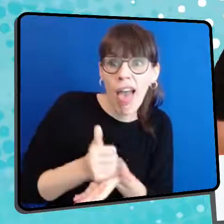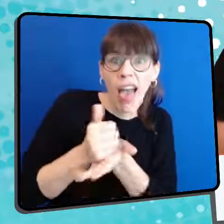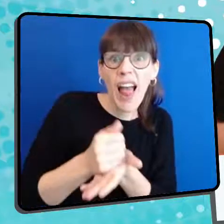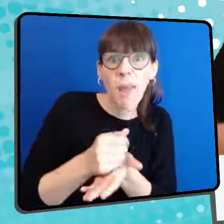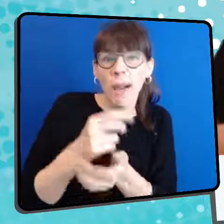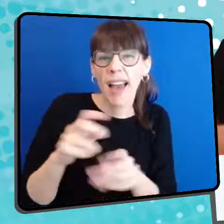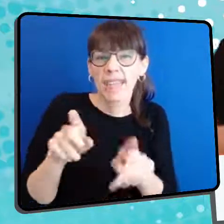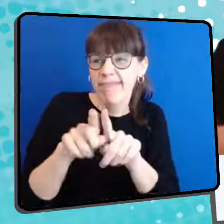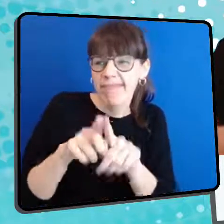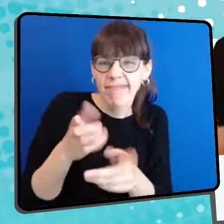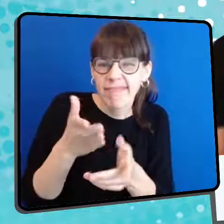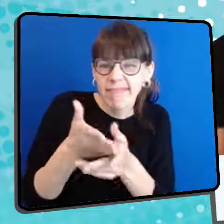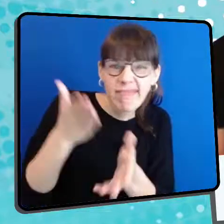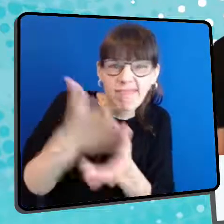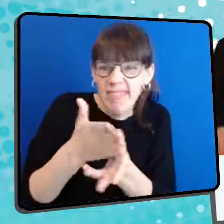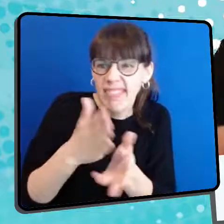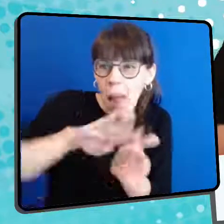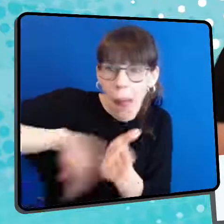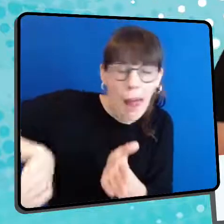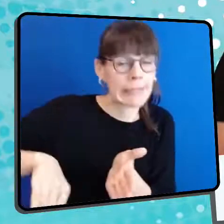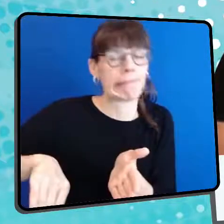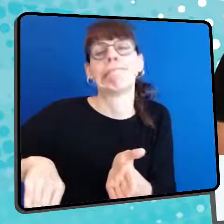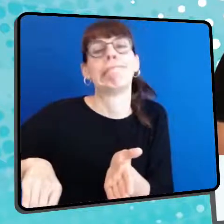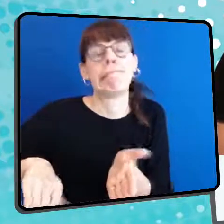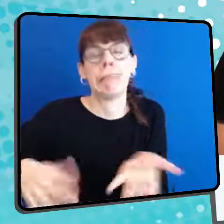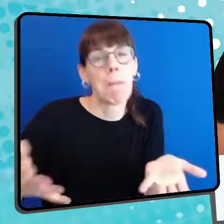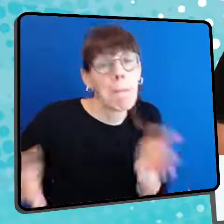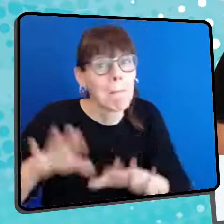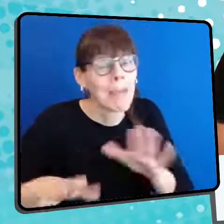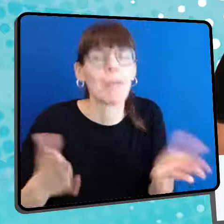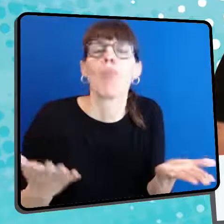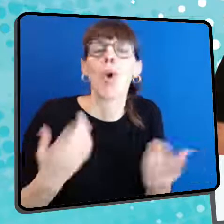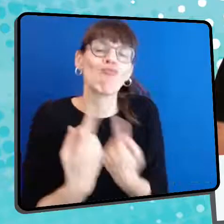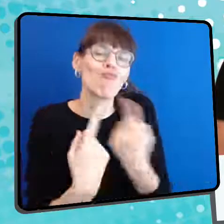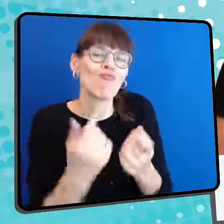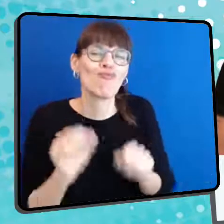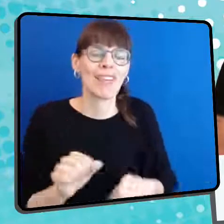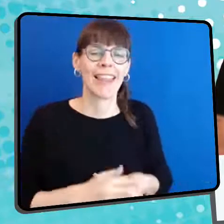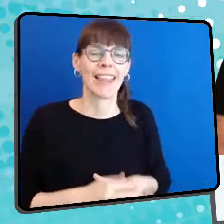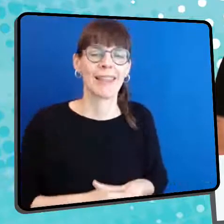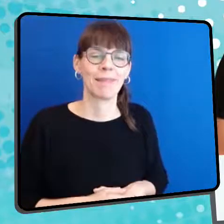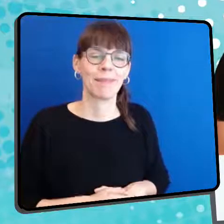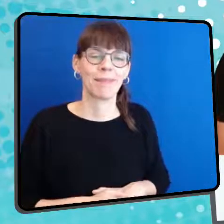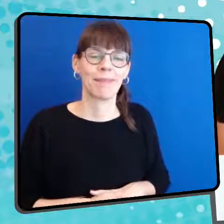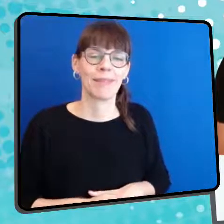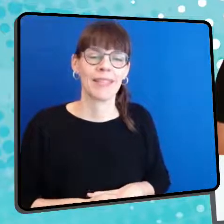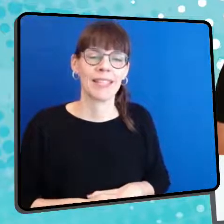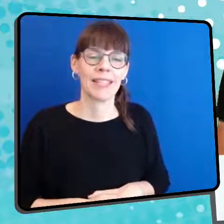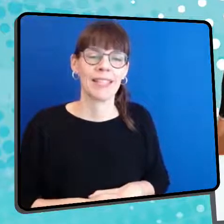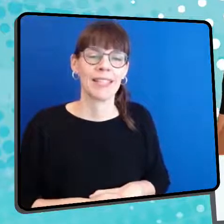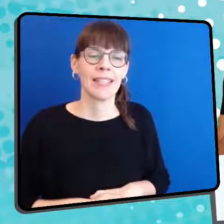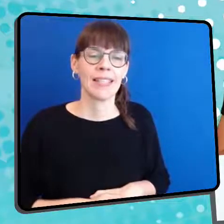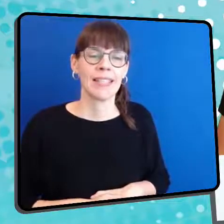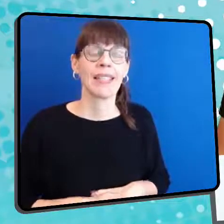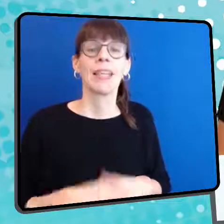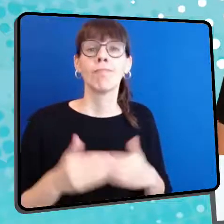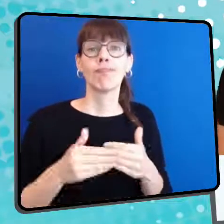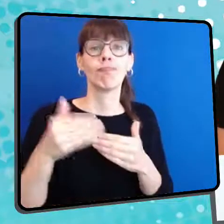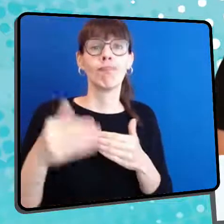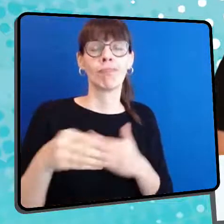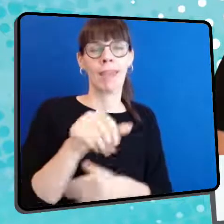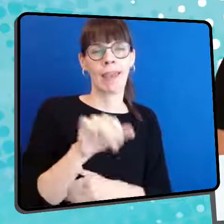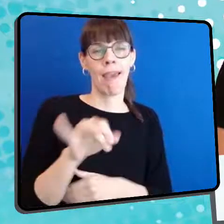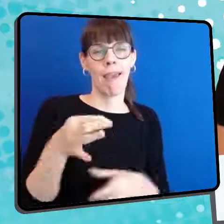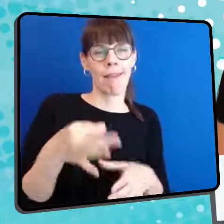Nice. Then we talk to you a bit later in the AI cafe. The link Thank you very is much. on top of our